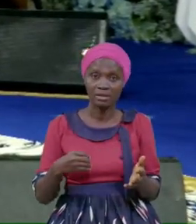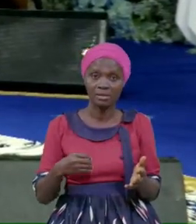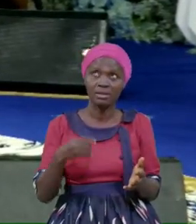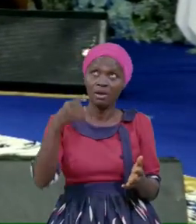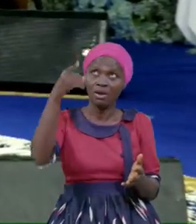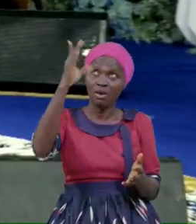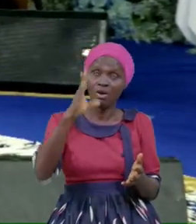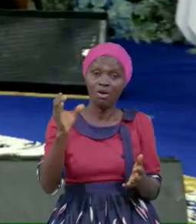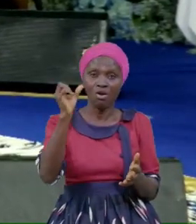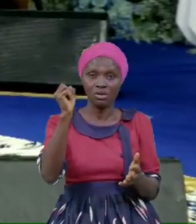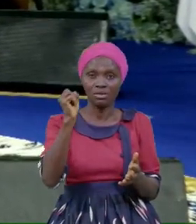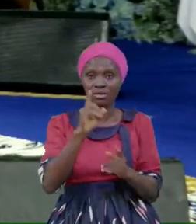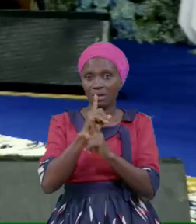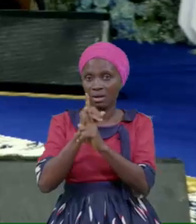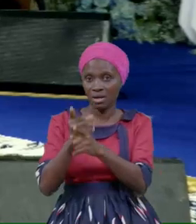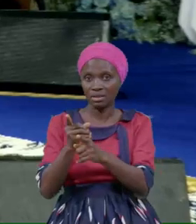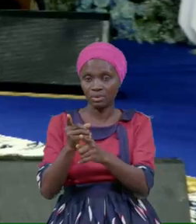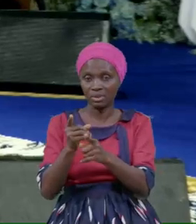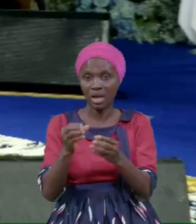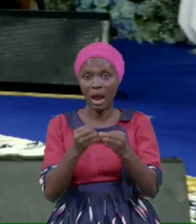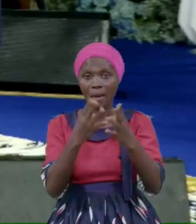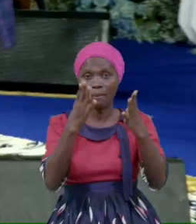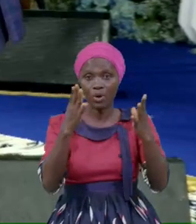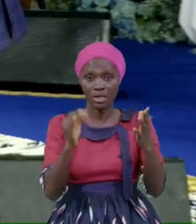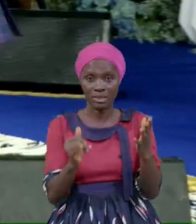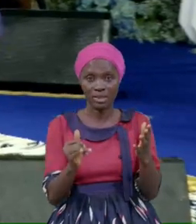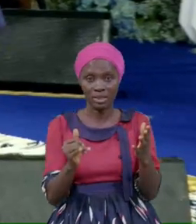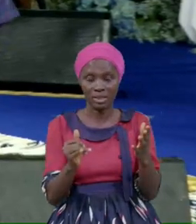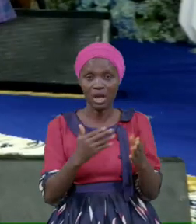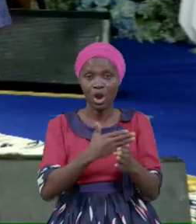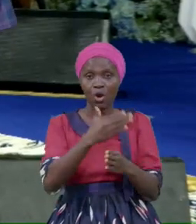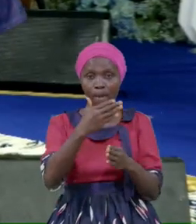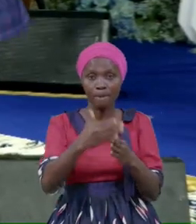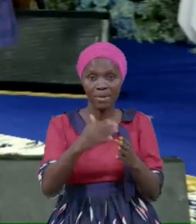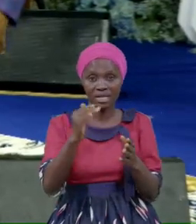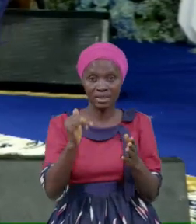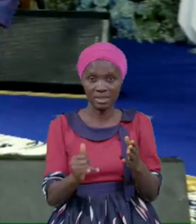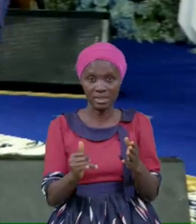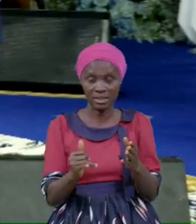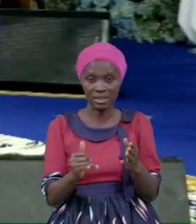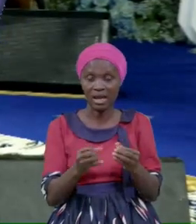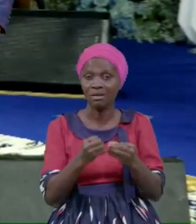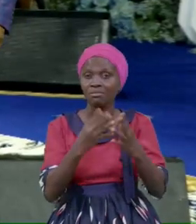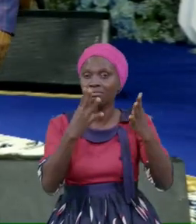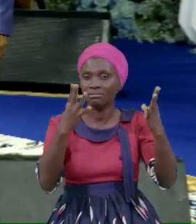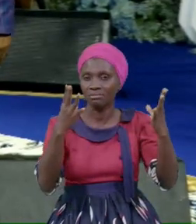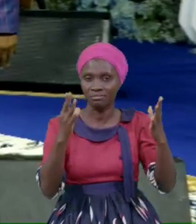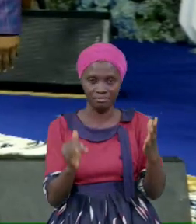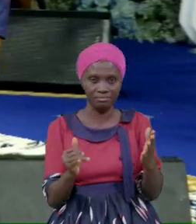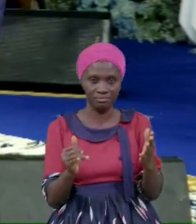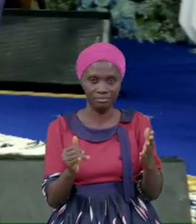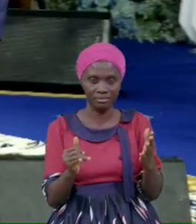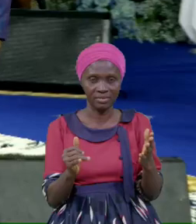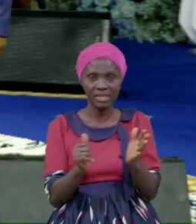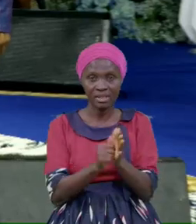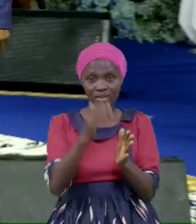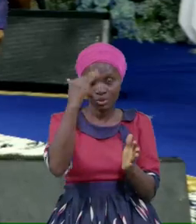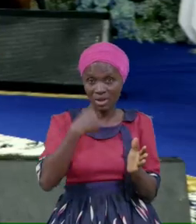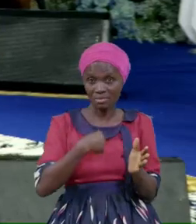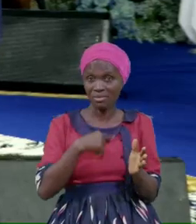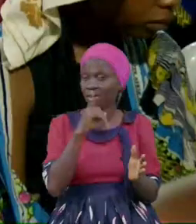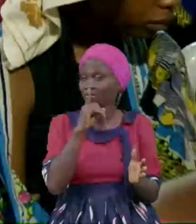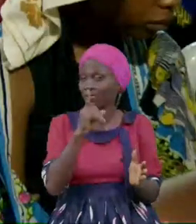responds abundantly, completely, exceedingly. That's why I'm sure he will answer your